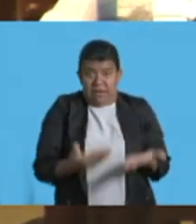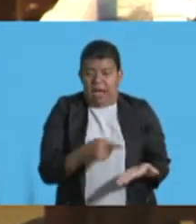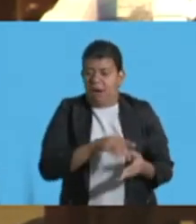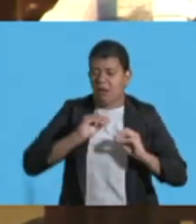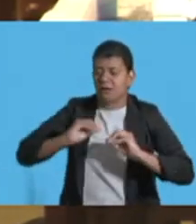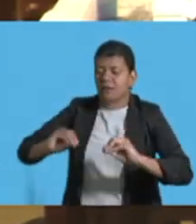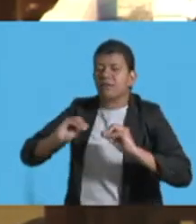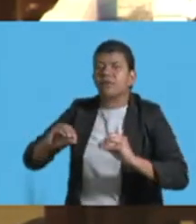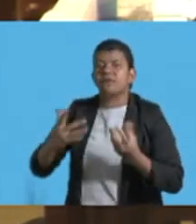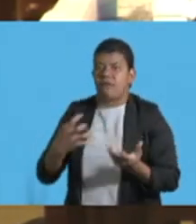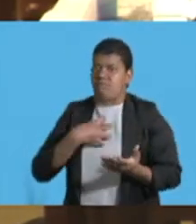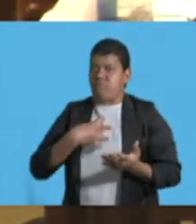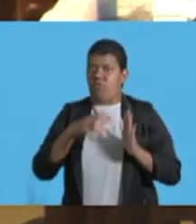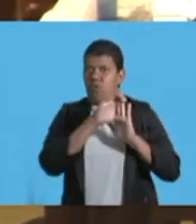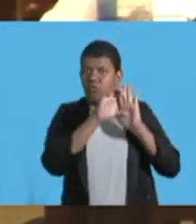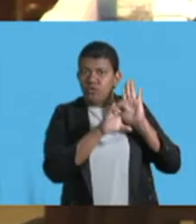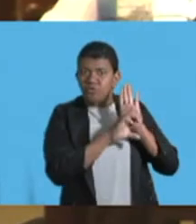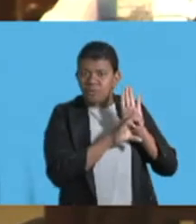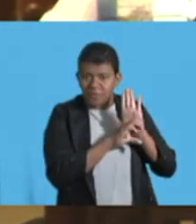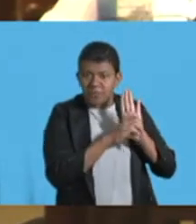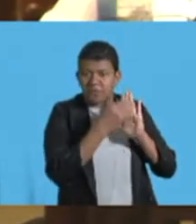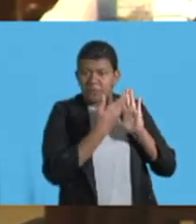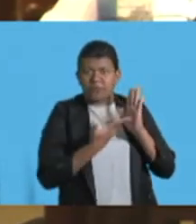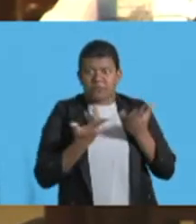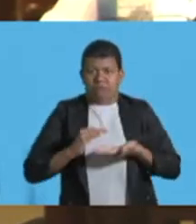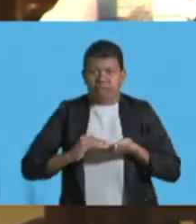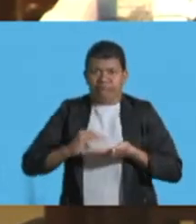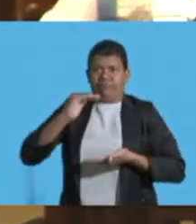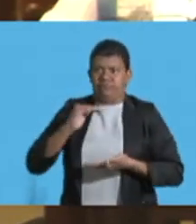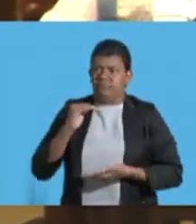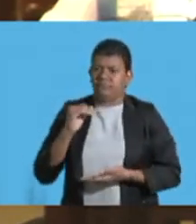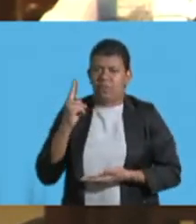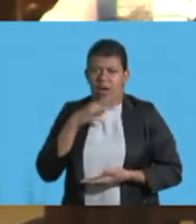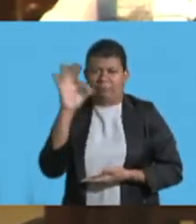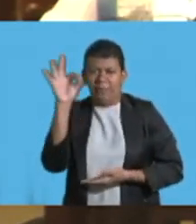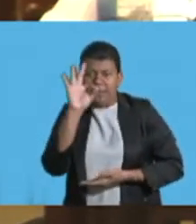for enrollment by 100%, as well as the